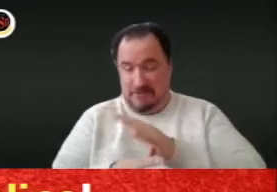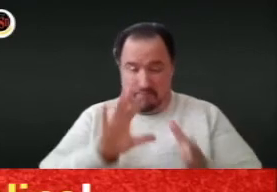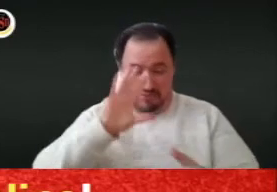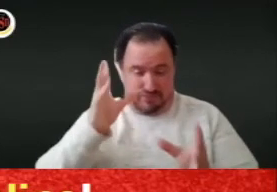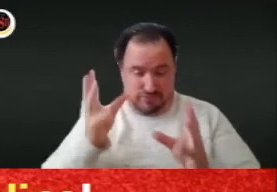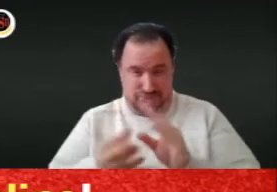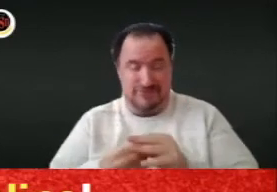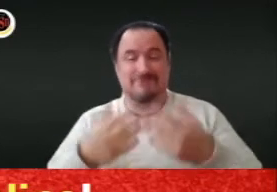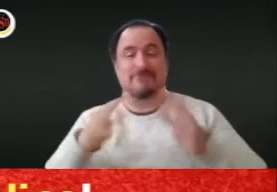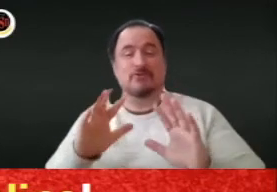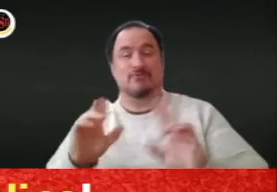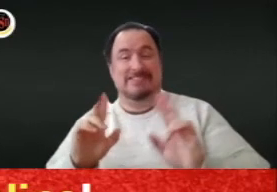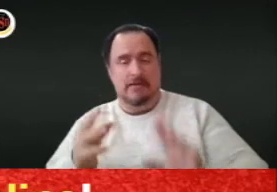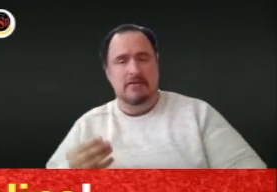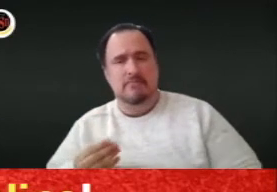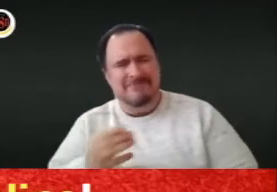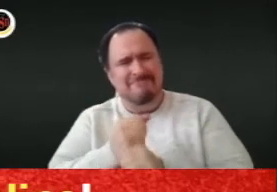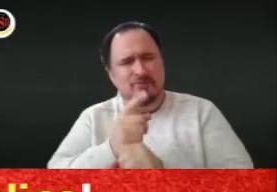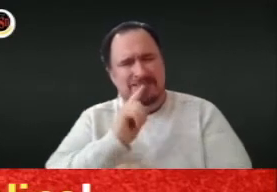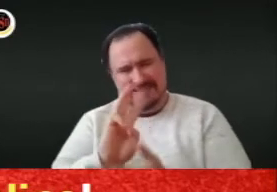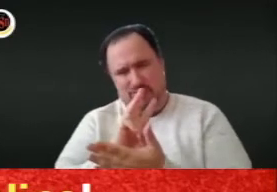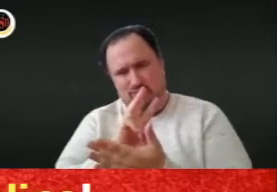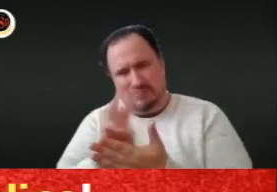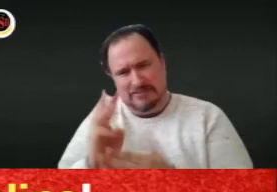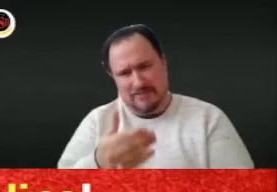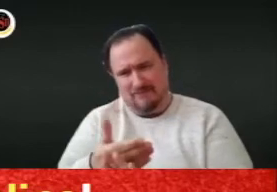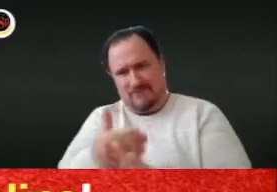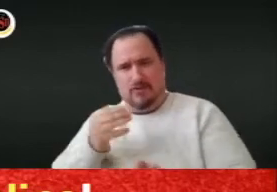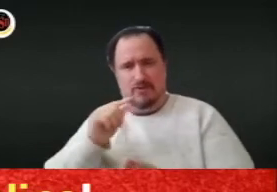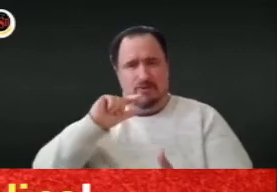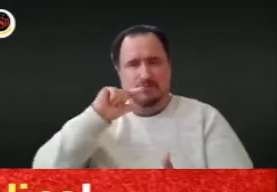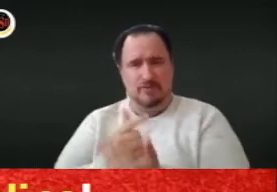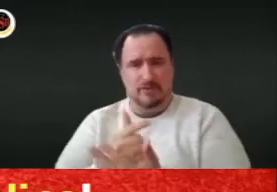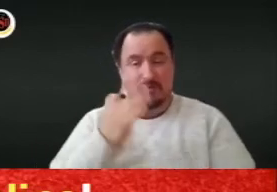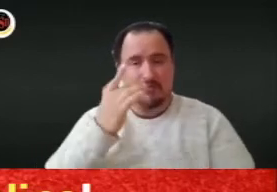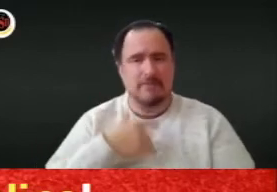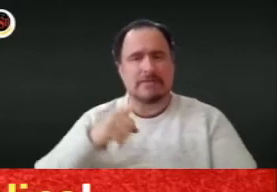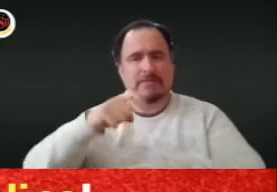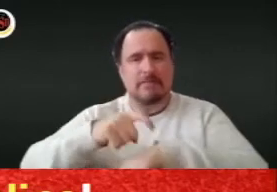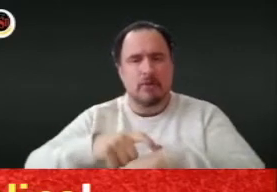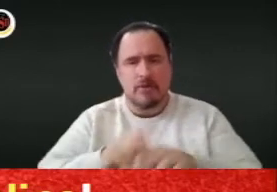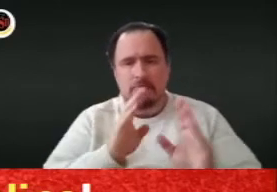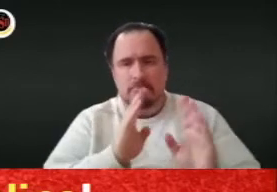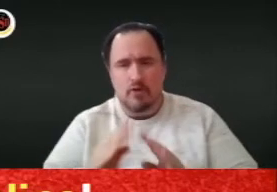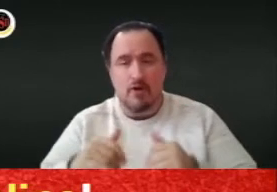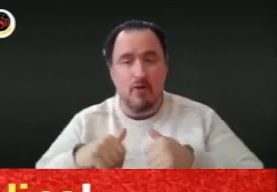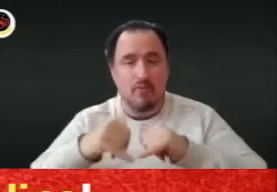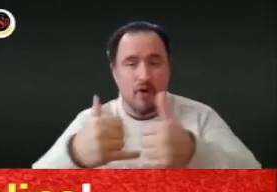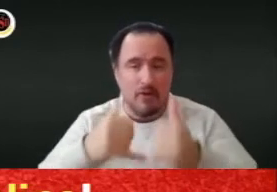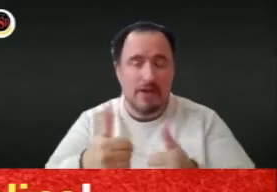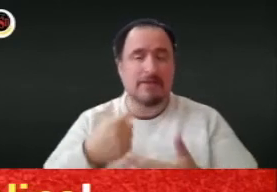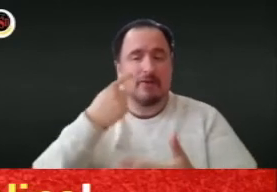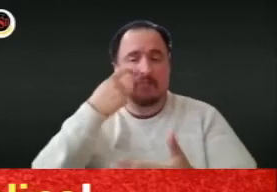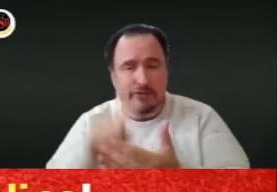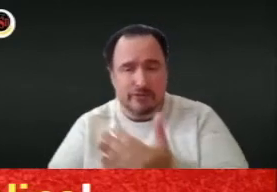As a senior, when you total 40, that's great. Make sure it's hopefully a couple weeks before graduation that you